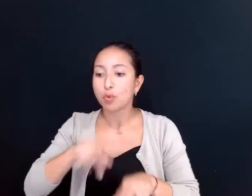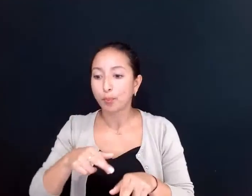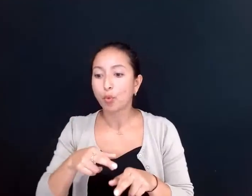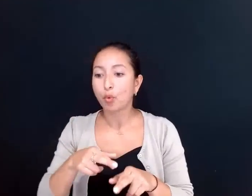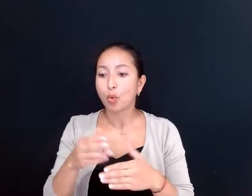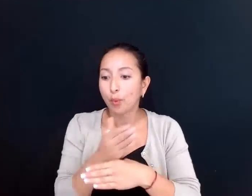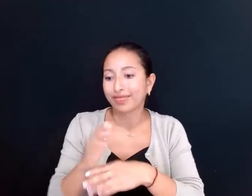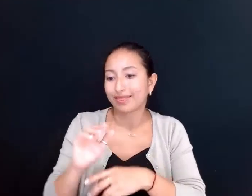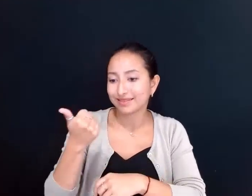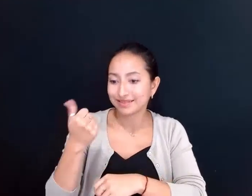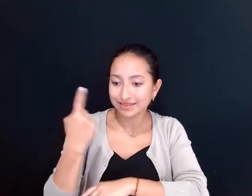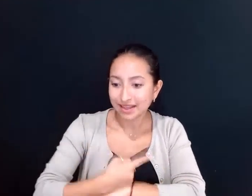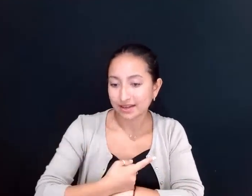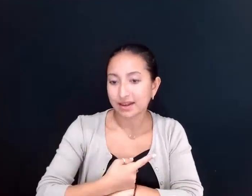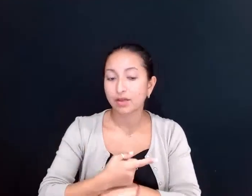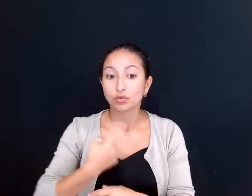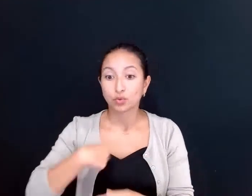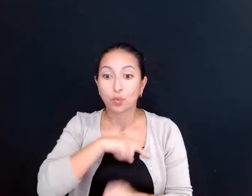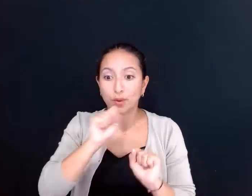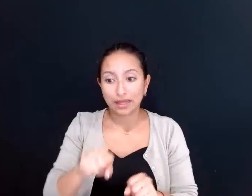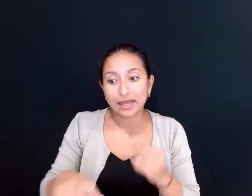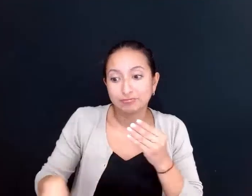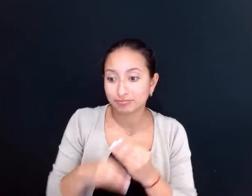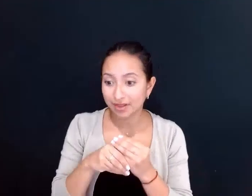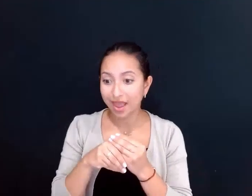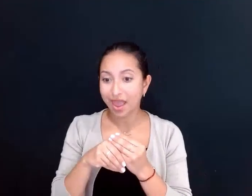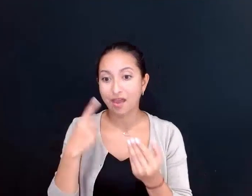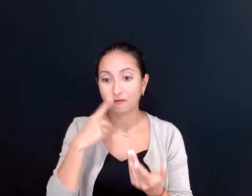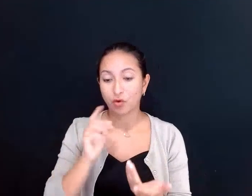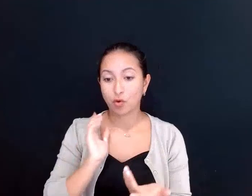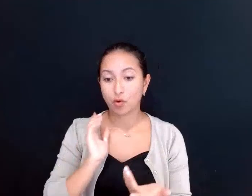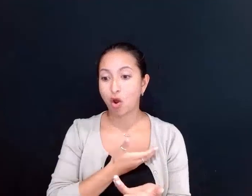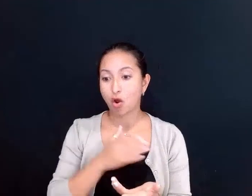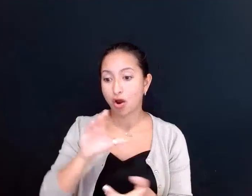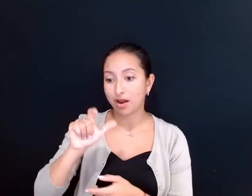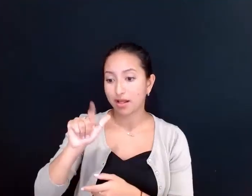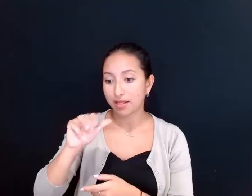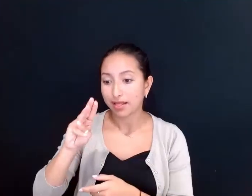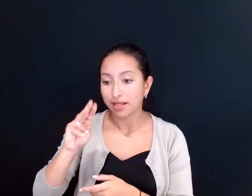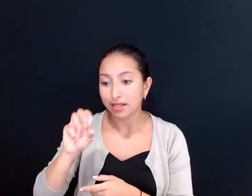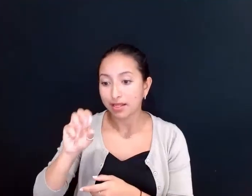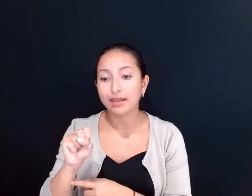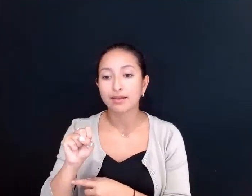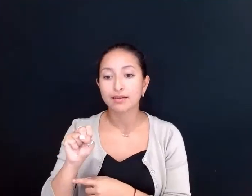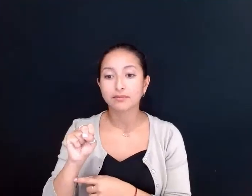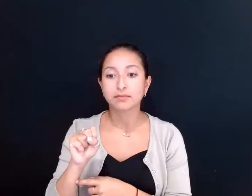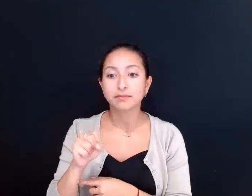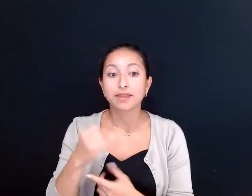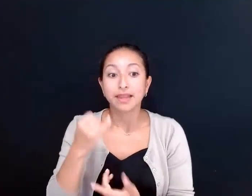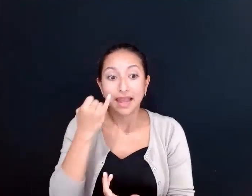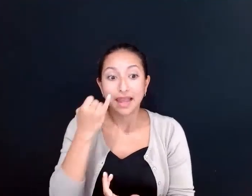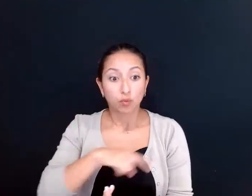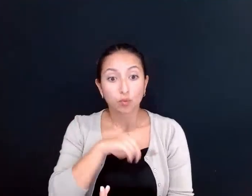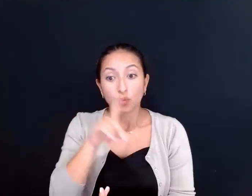definitely want to add that to our SSI claims path to make certain that if we do get a data exchange